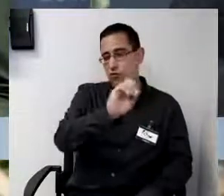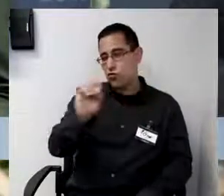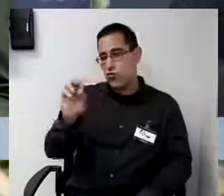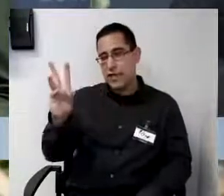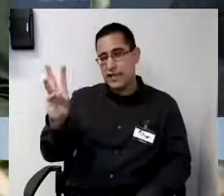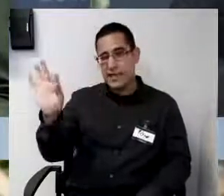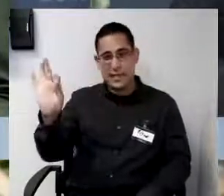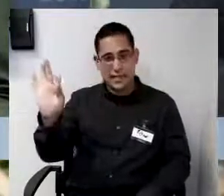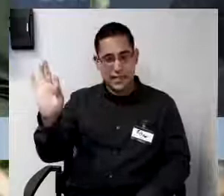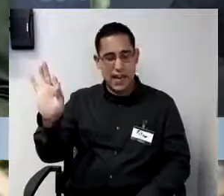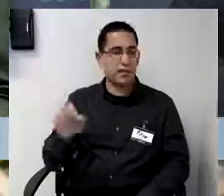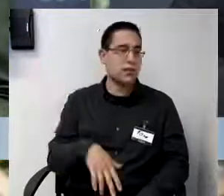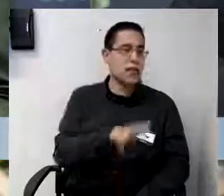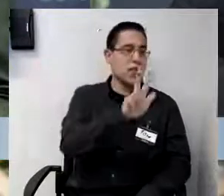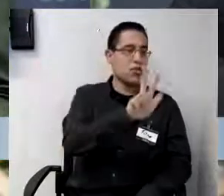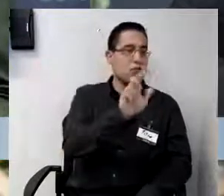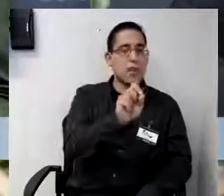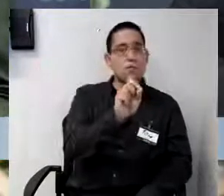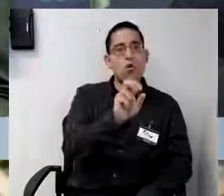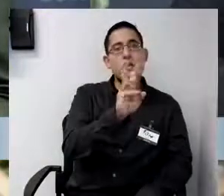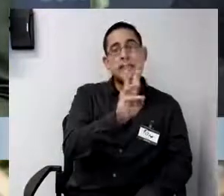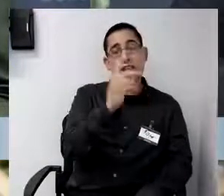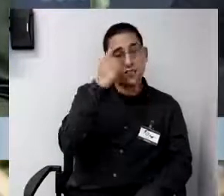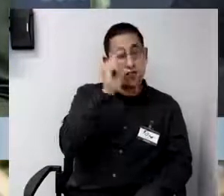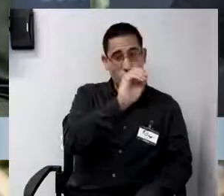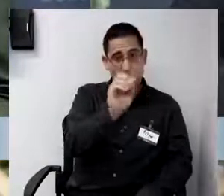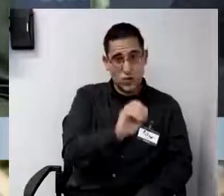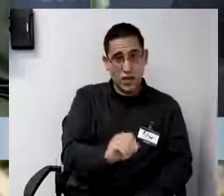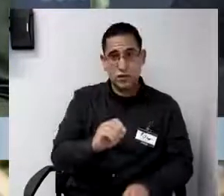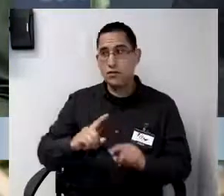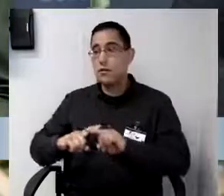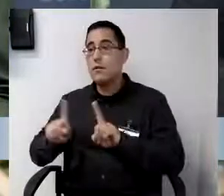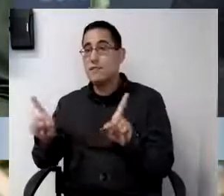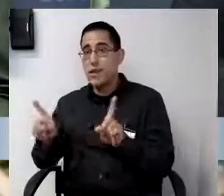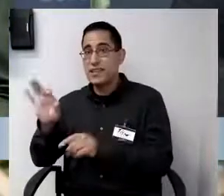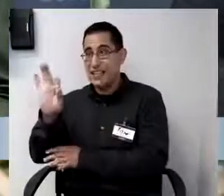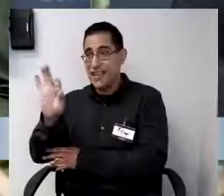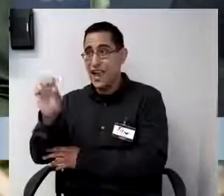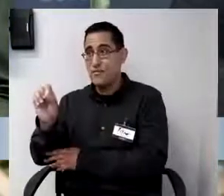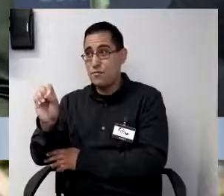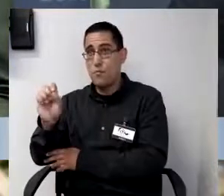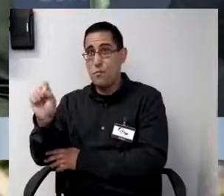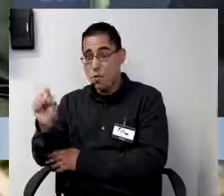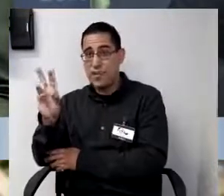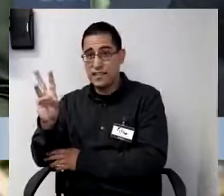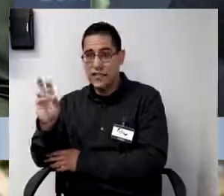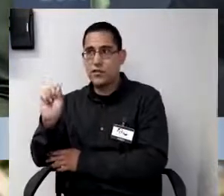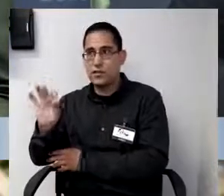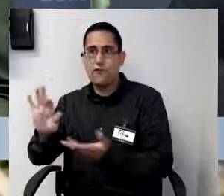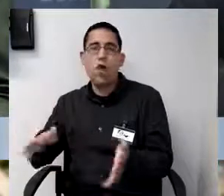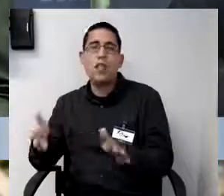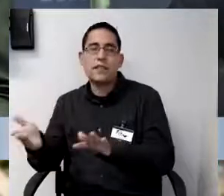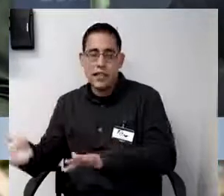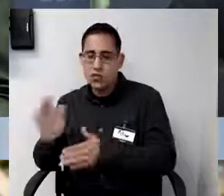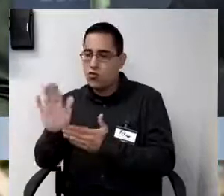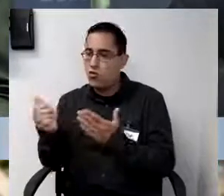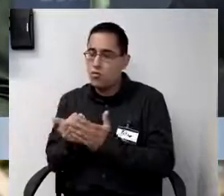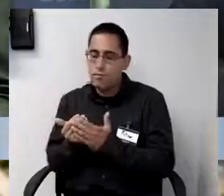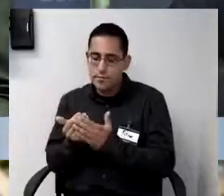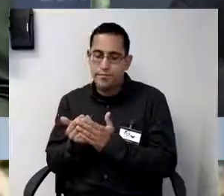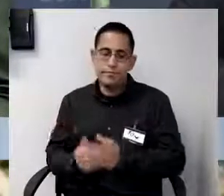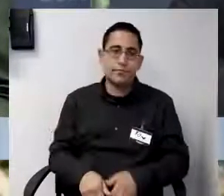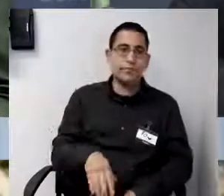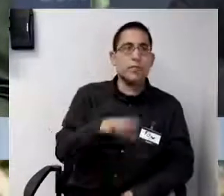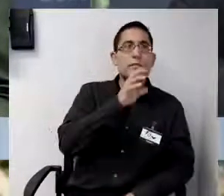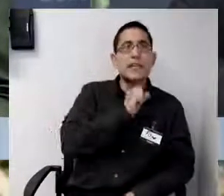for 3.6% of the positive cases, but 9.6% of the deaths. 70 to 74 years